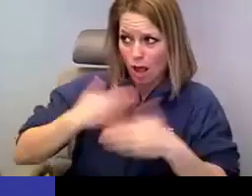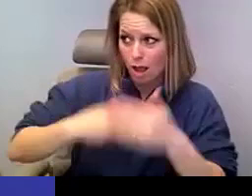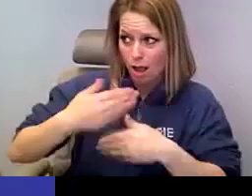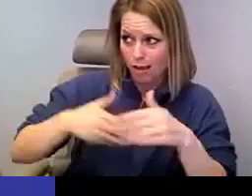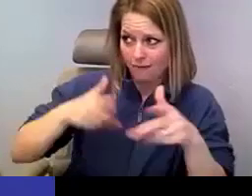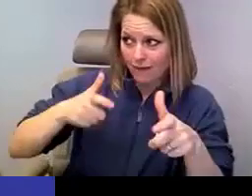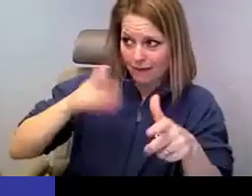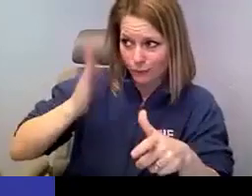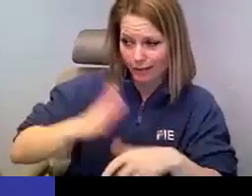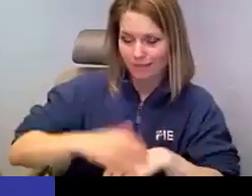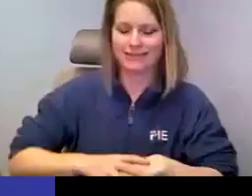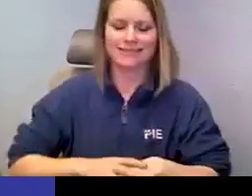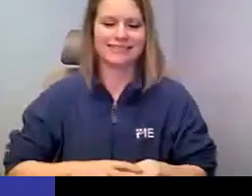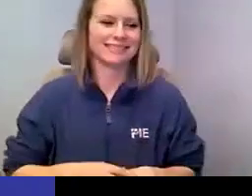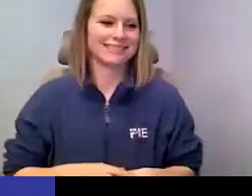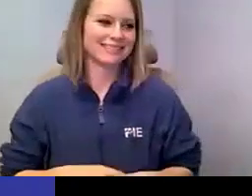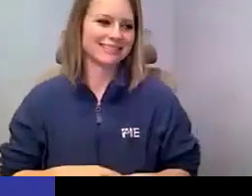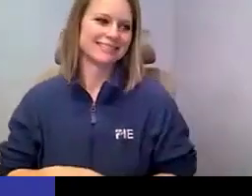This one about